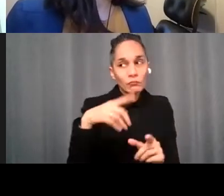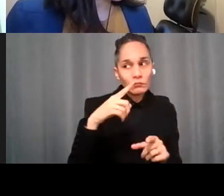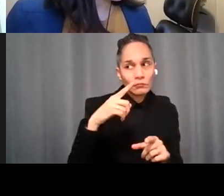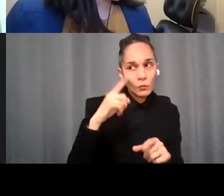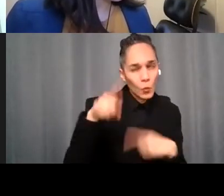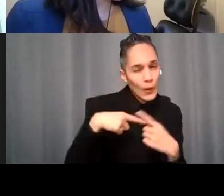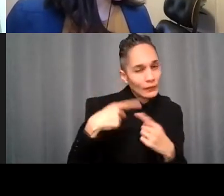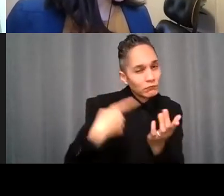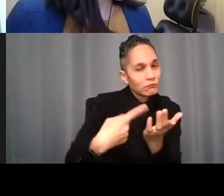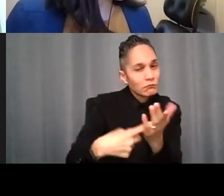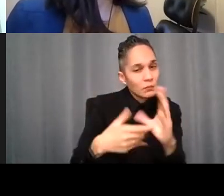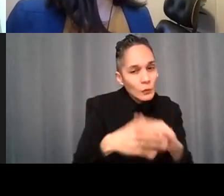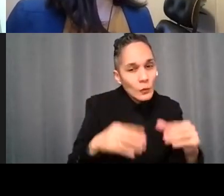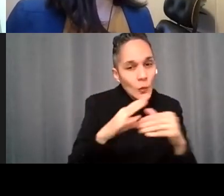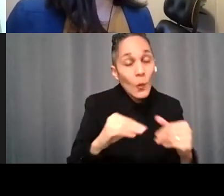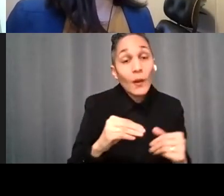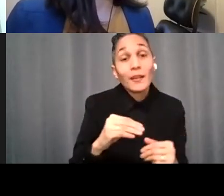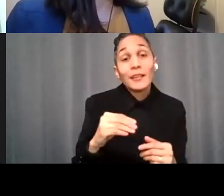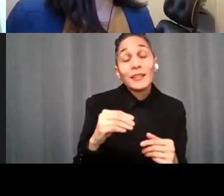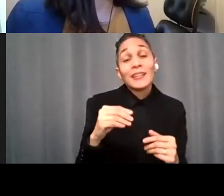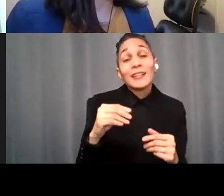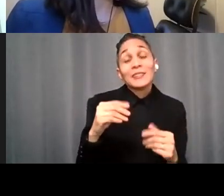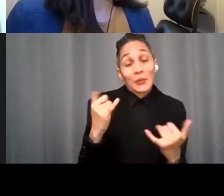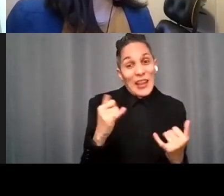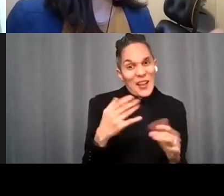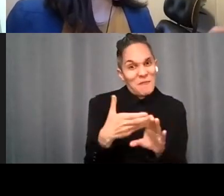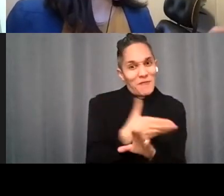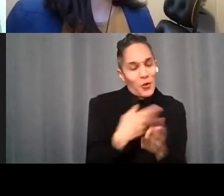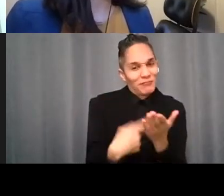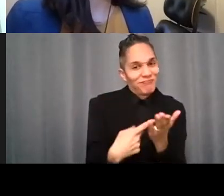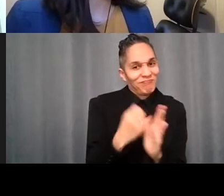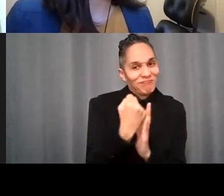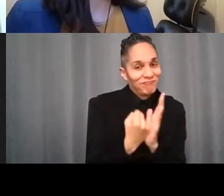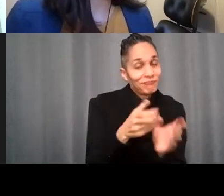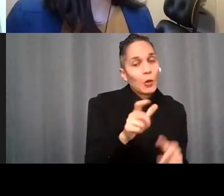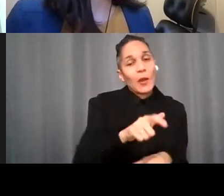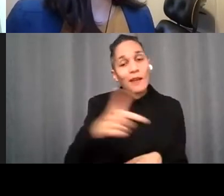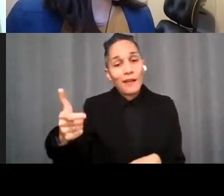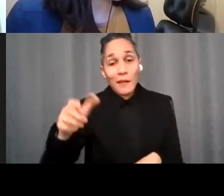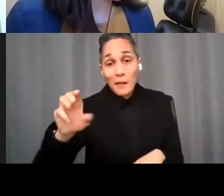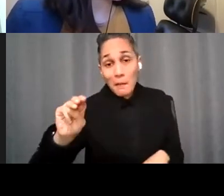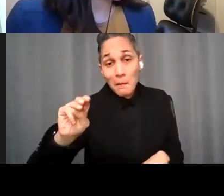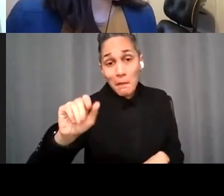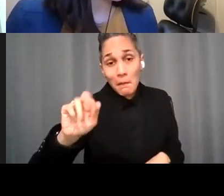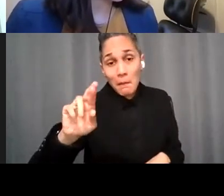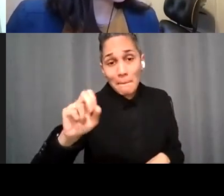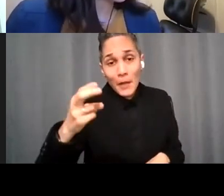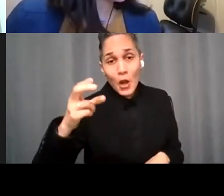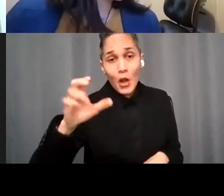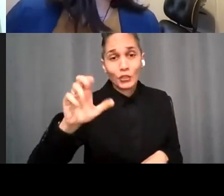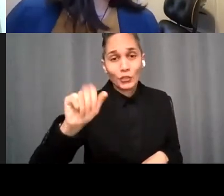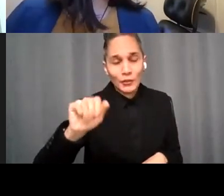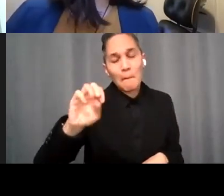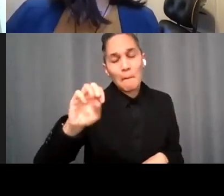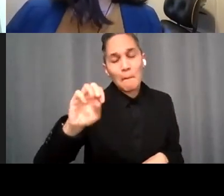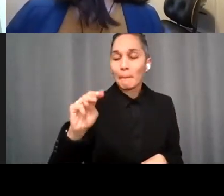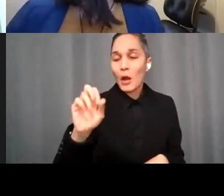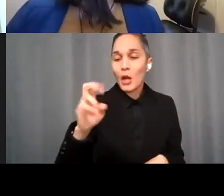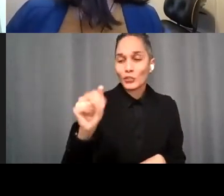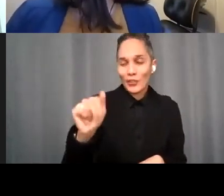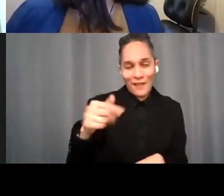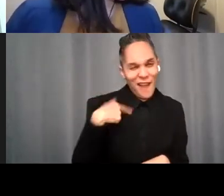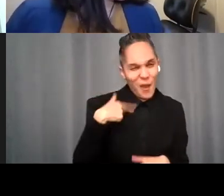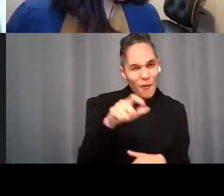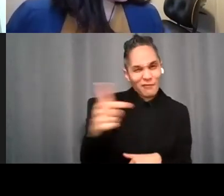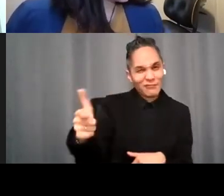I stay on the scripted side of things, I'm going to go over to Marcia. Sarah, I know you play in both spaces, so I'm going to head